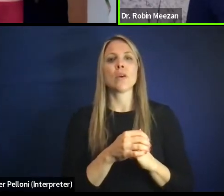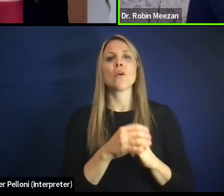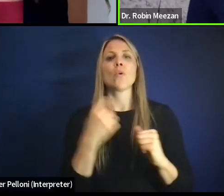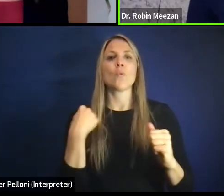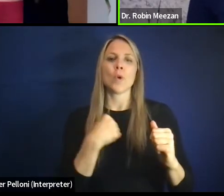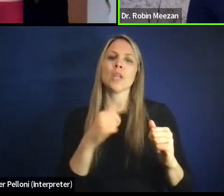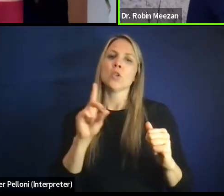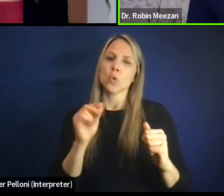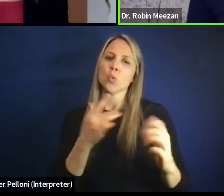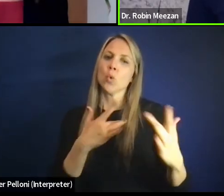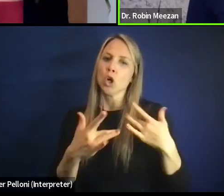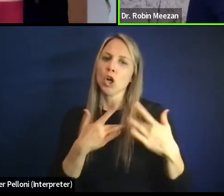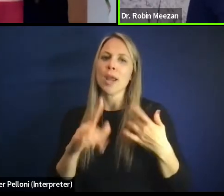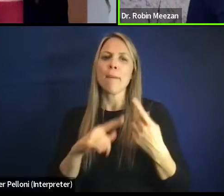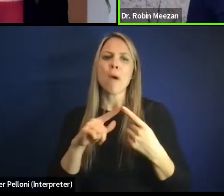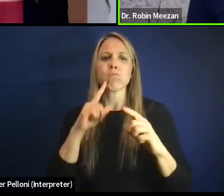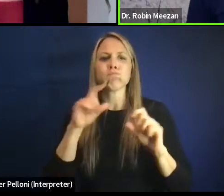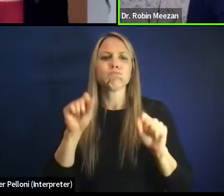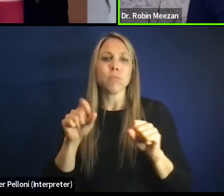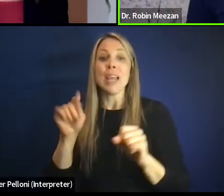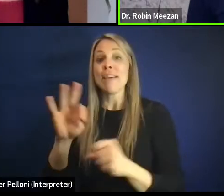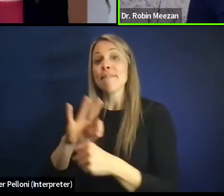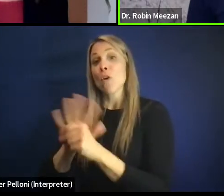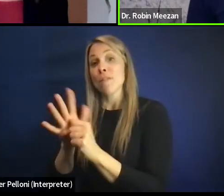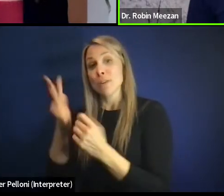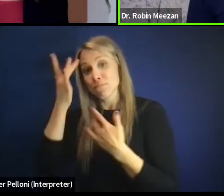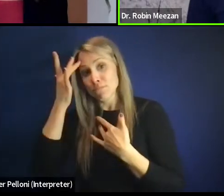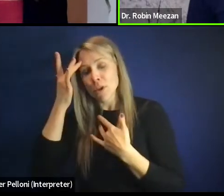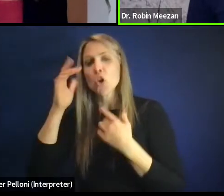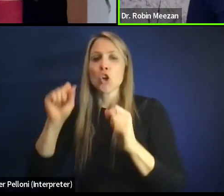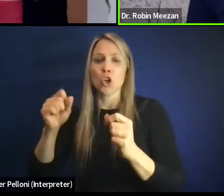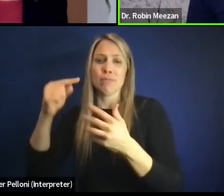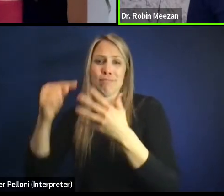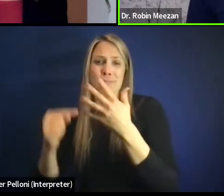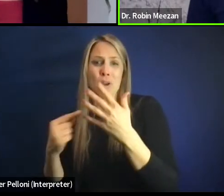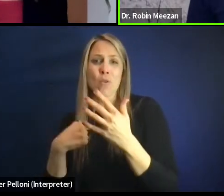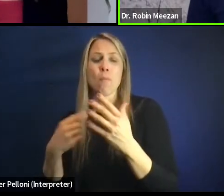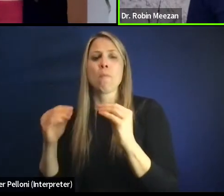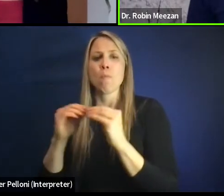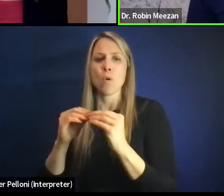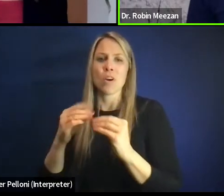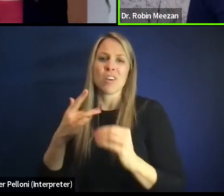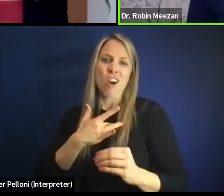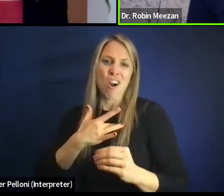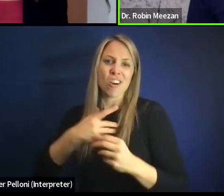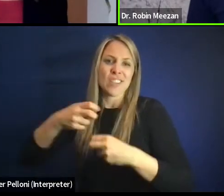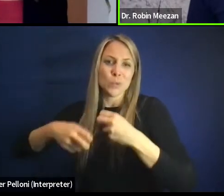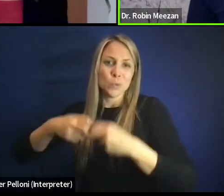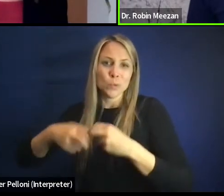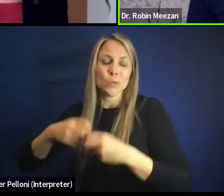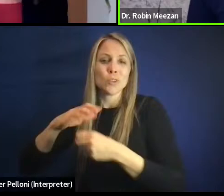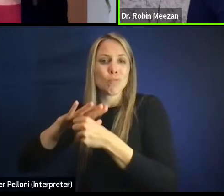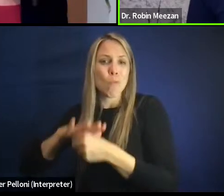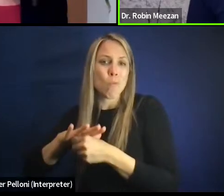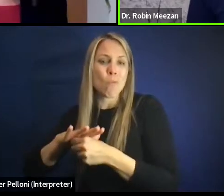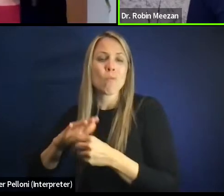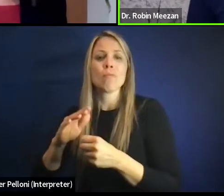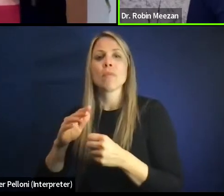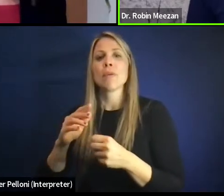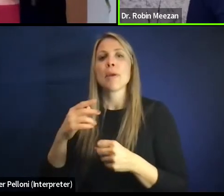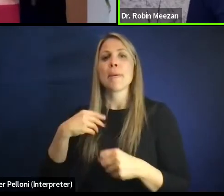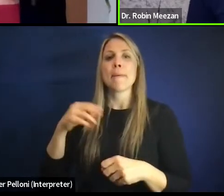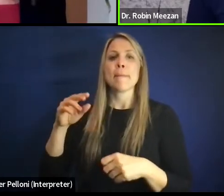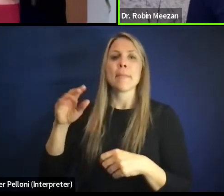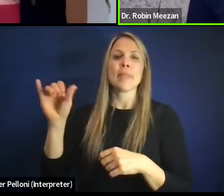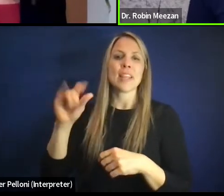worry about potentially from COVID, some other stress on the heart and even up to the MIS-C, and